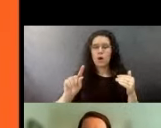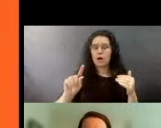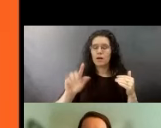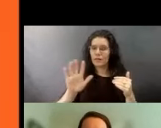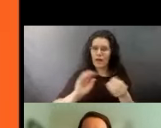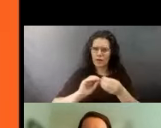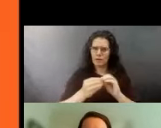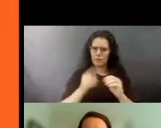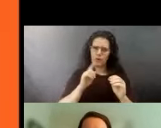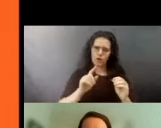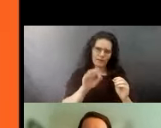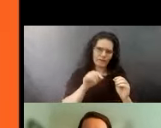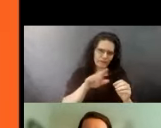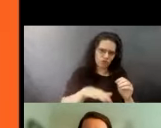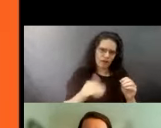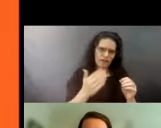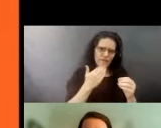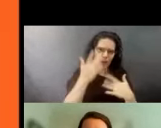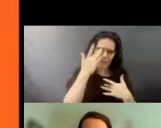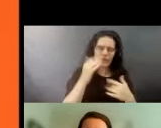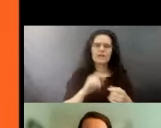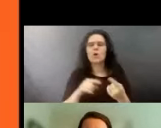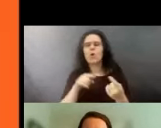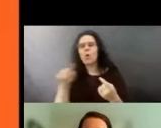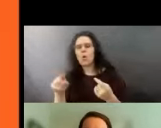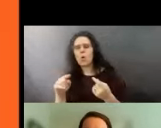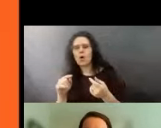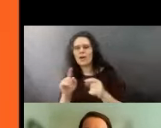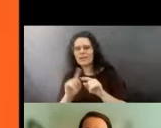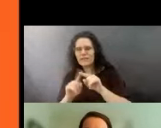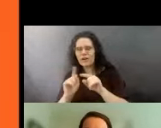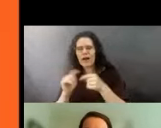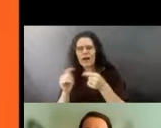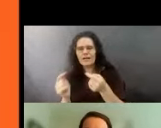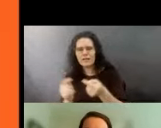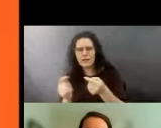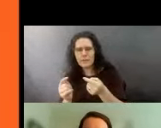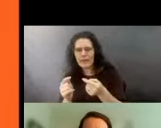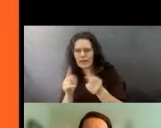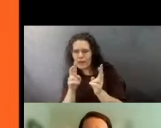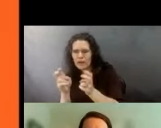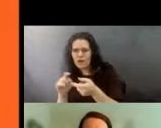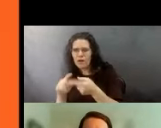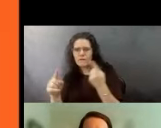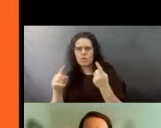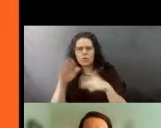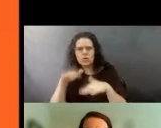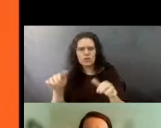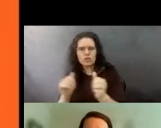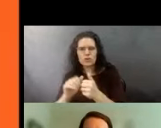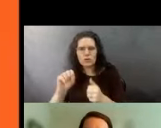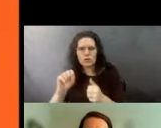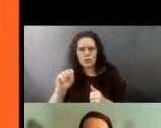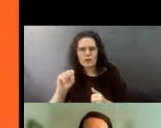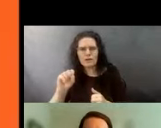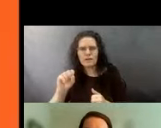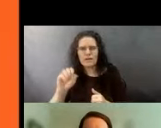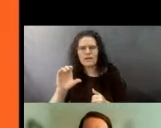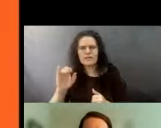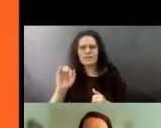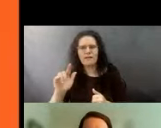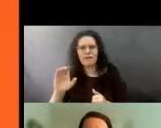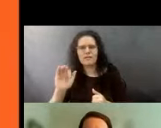or a number of pain crises for children with sickle cell. So thinking about how some of those measures can be integrated depending on what chronic